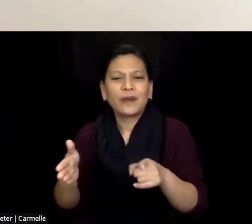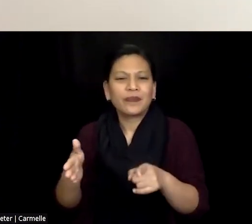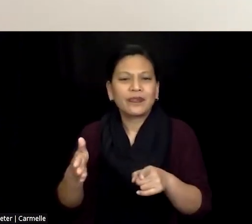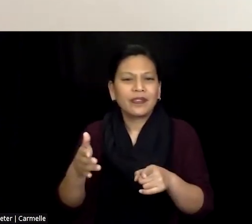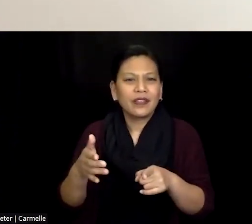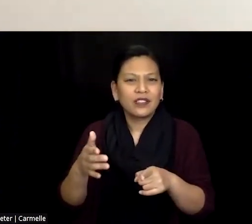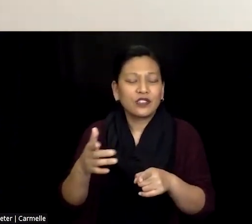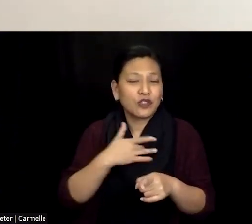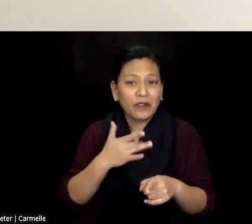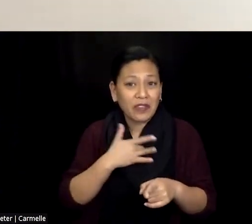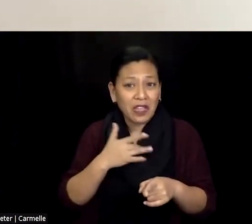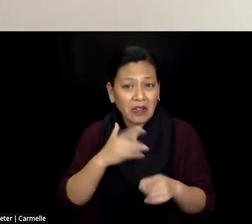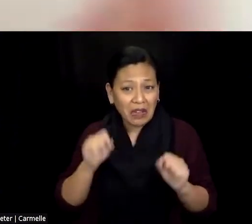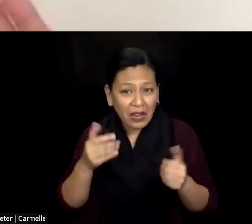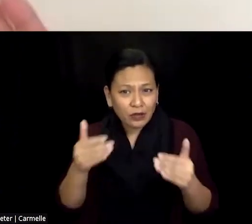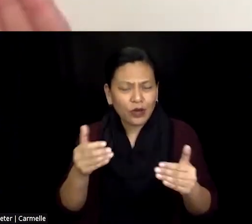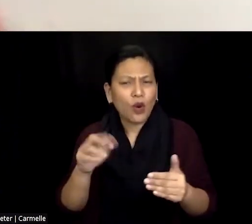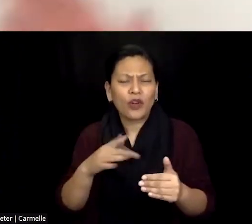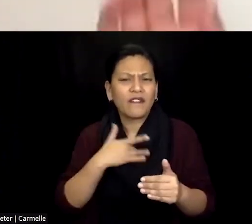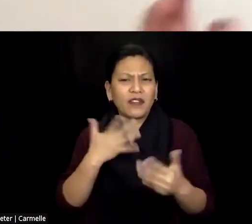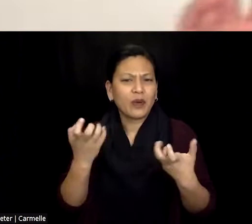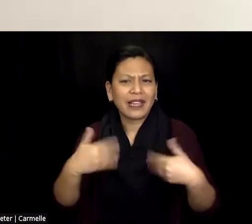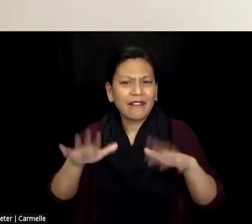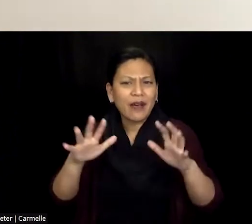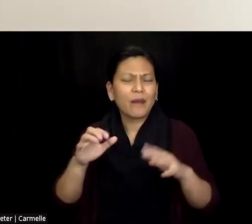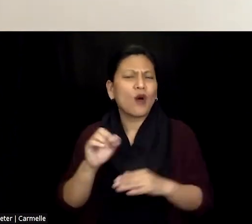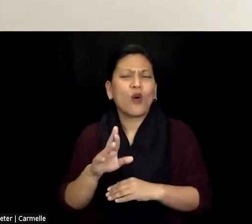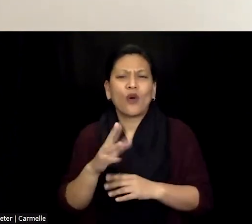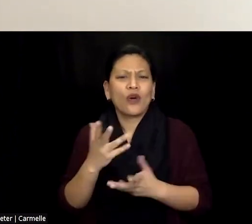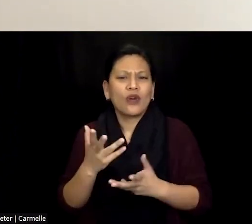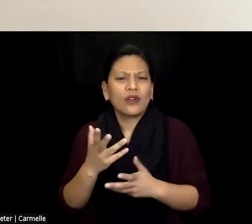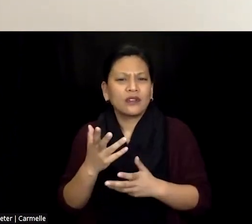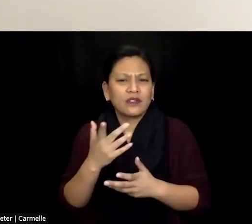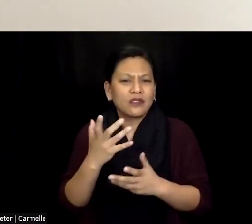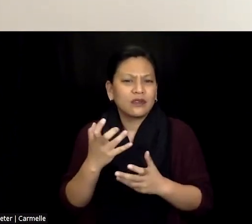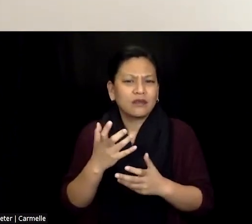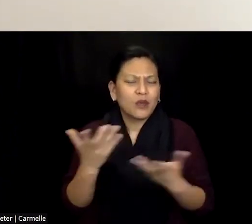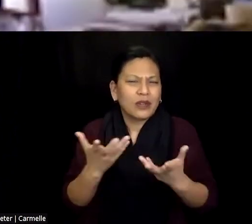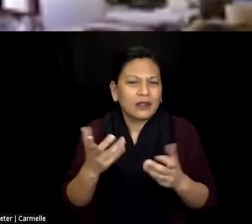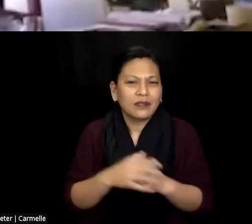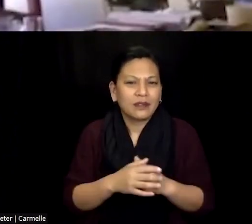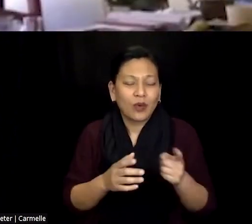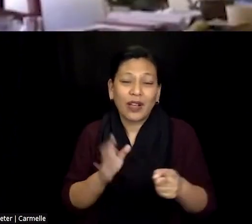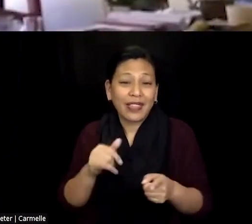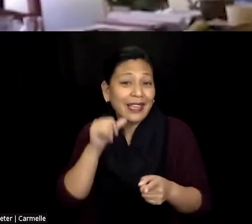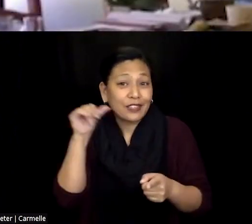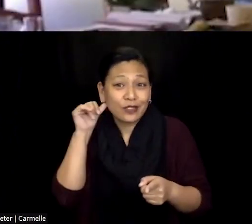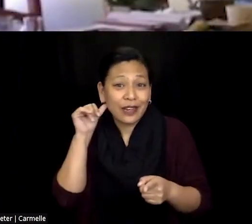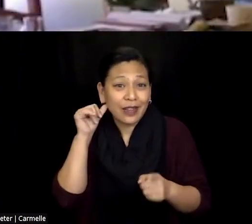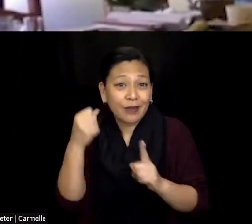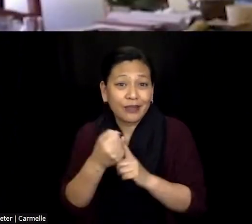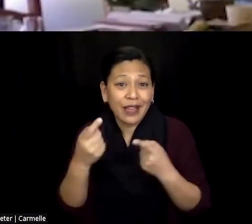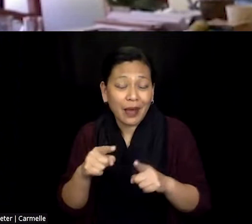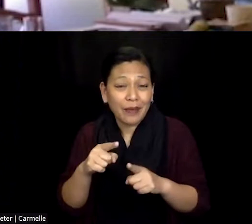got you back into like, you know what? As hard as it is, I'm sticking to this 100%. I had that moment